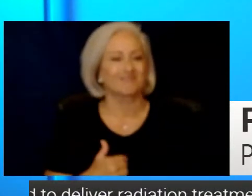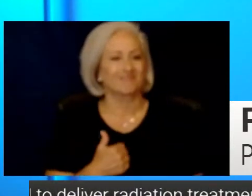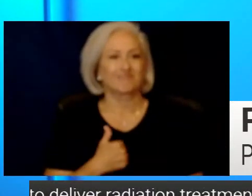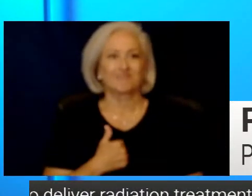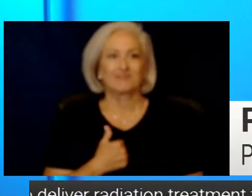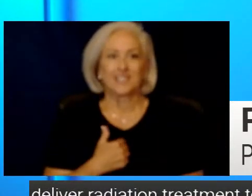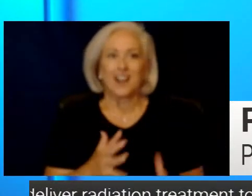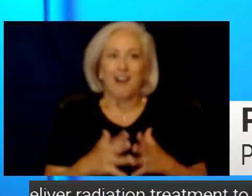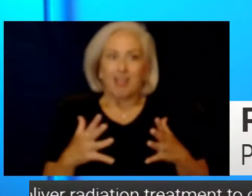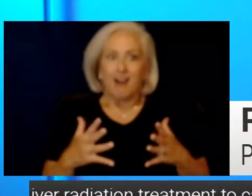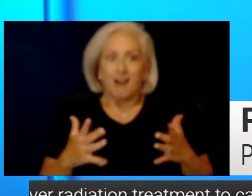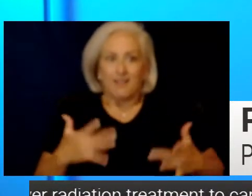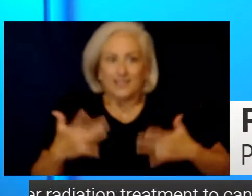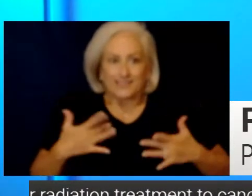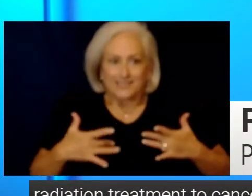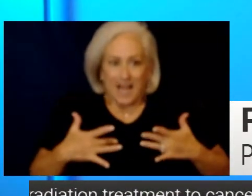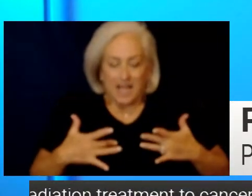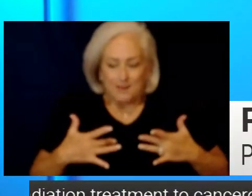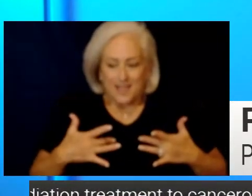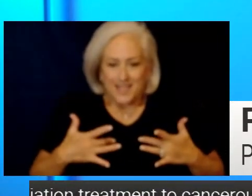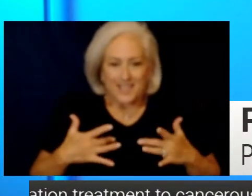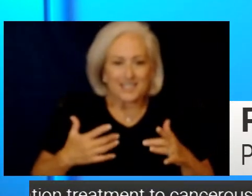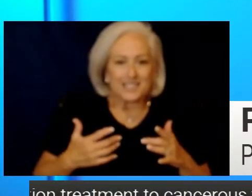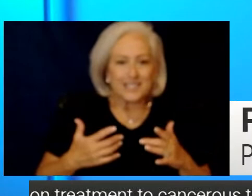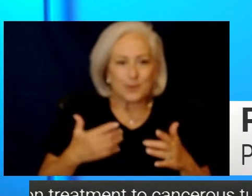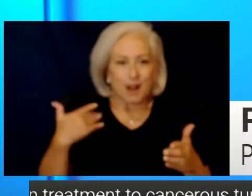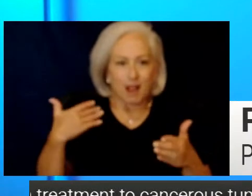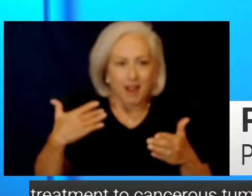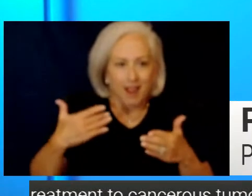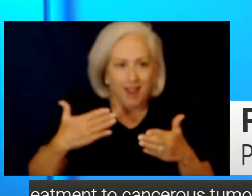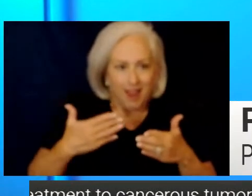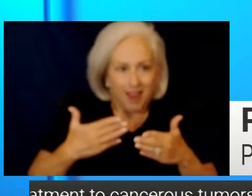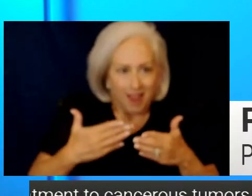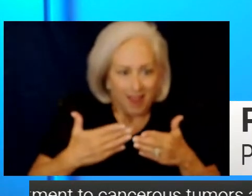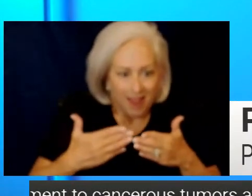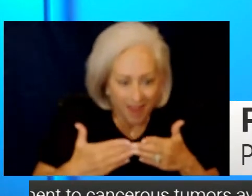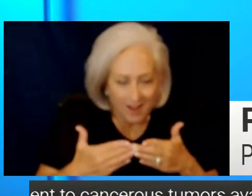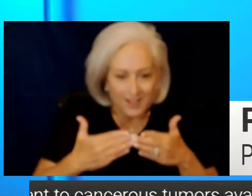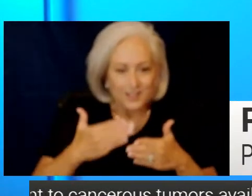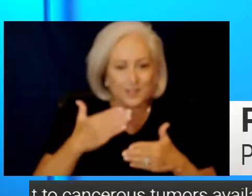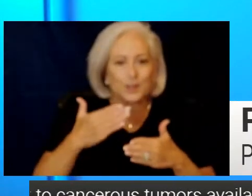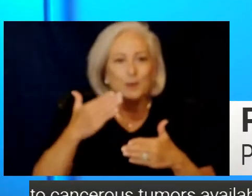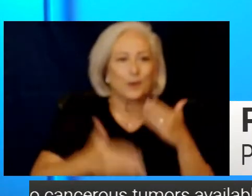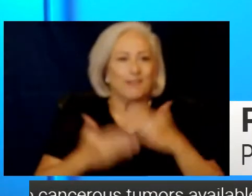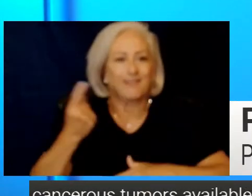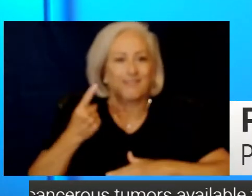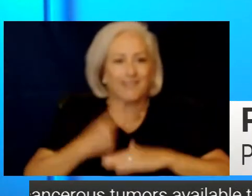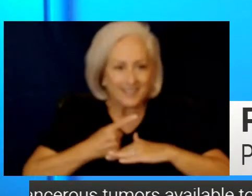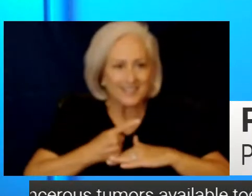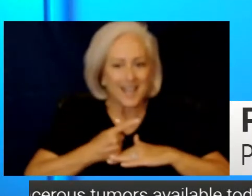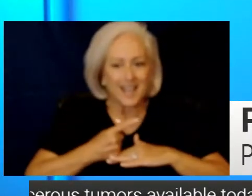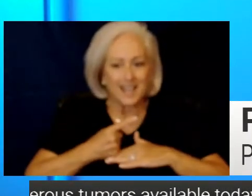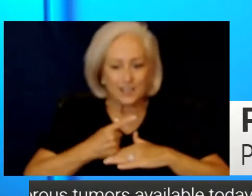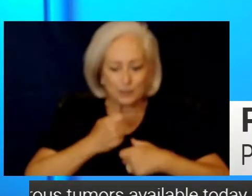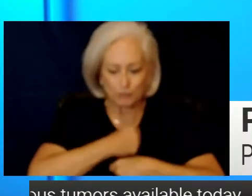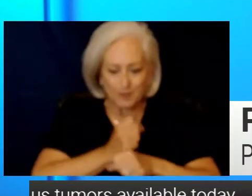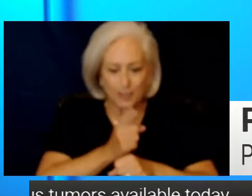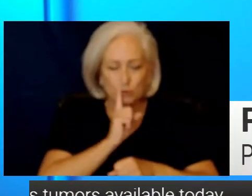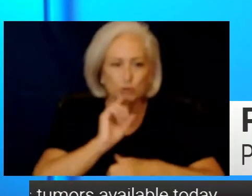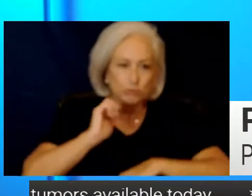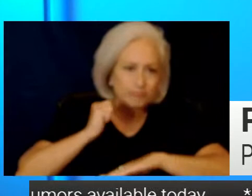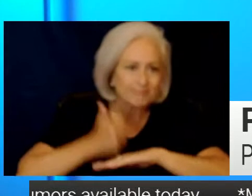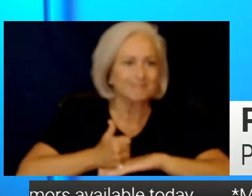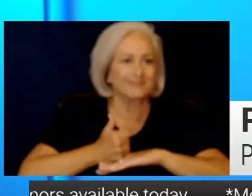at some part we were pushing to a deadline, you know, over and over and over to make sure we get this service opened and